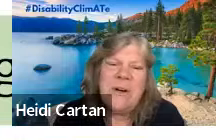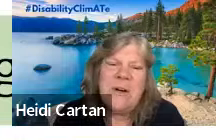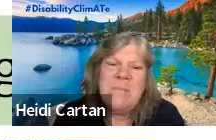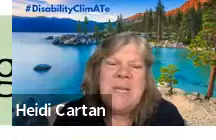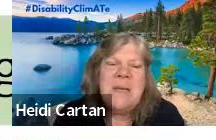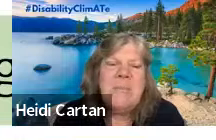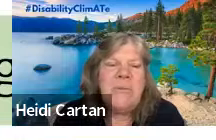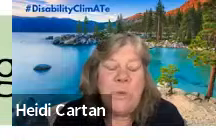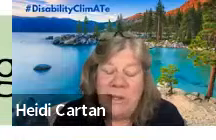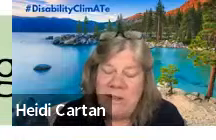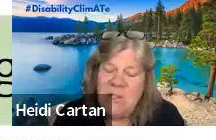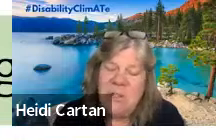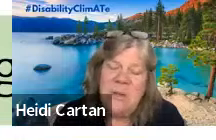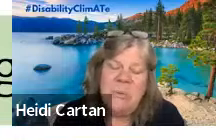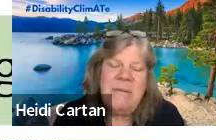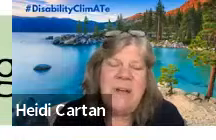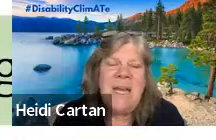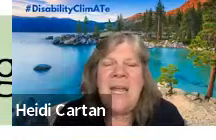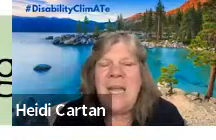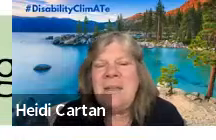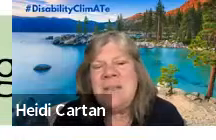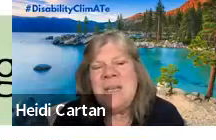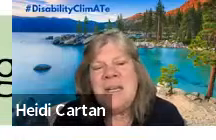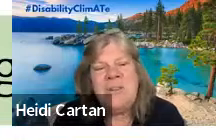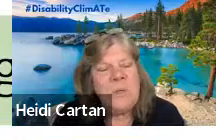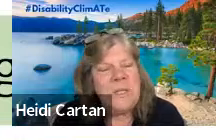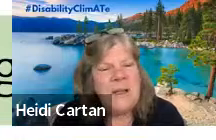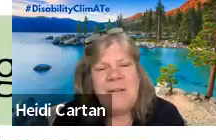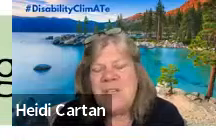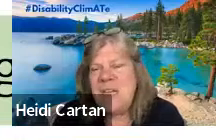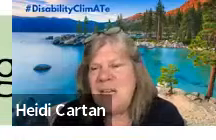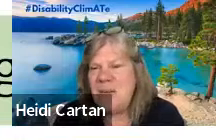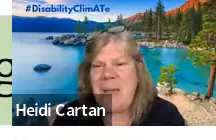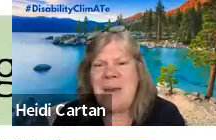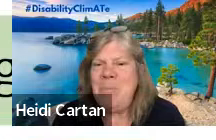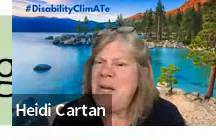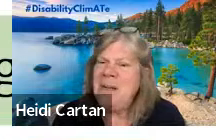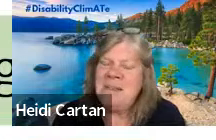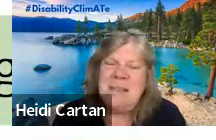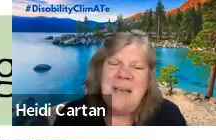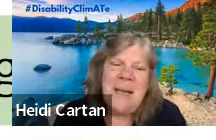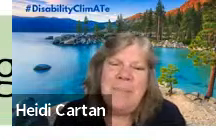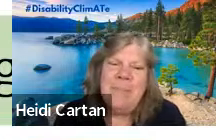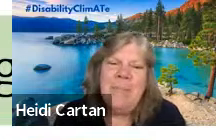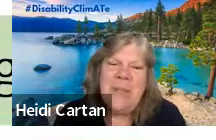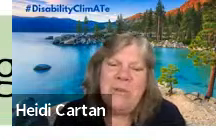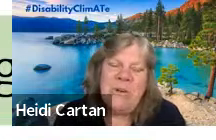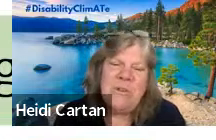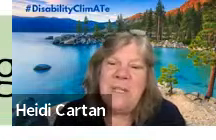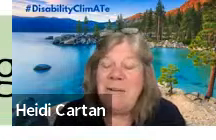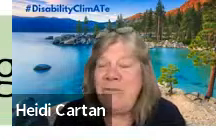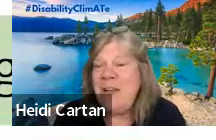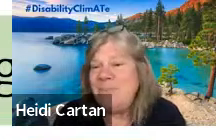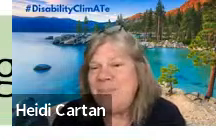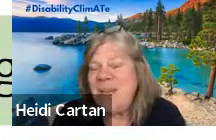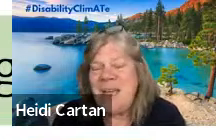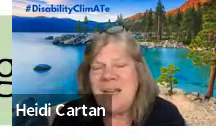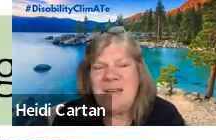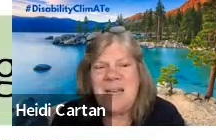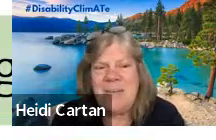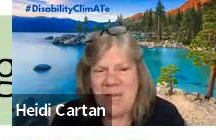on our farm, will eventually provide eggs, do a lot to eat bad bugs, but they're also a lot of